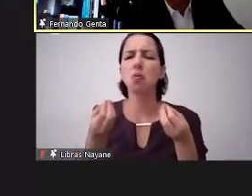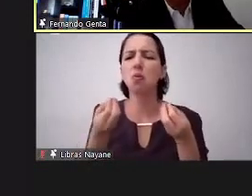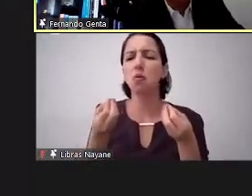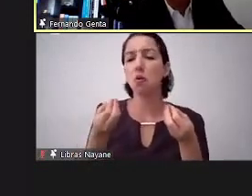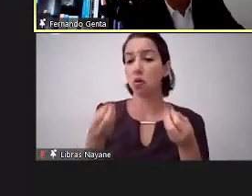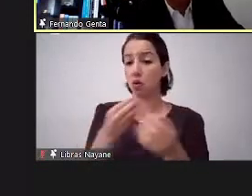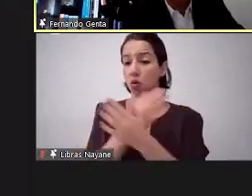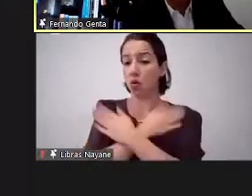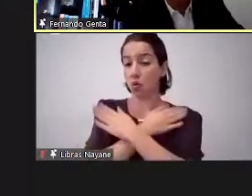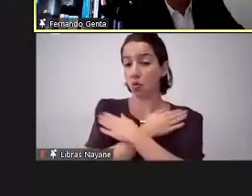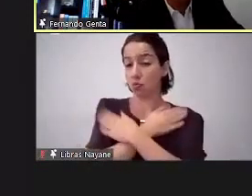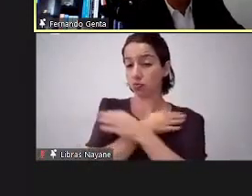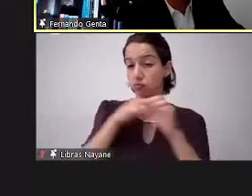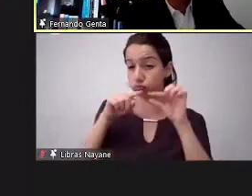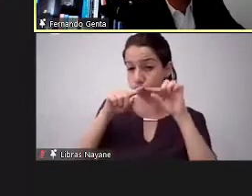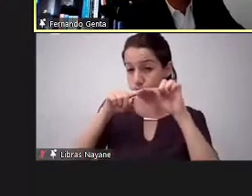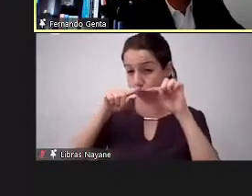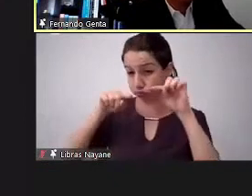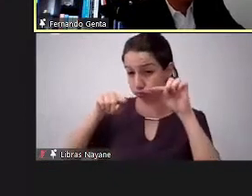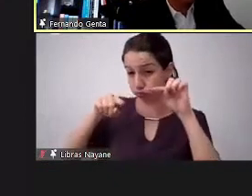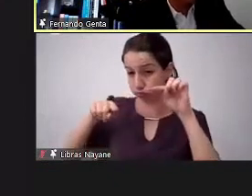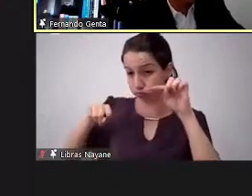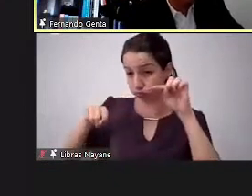being underestimated, the